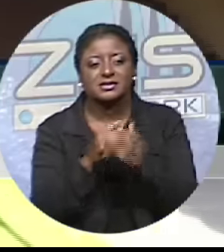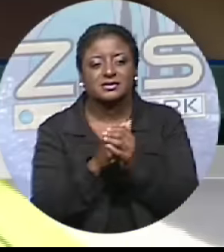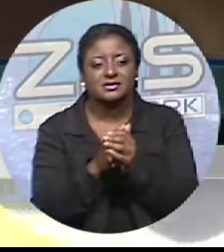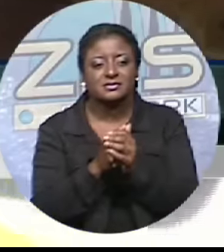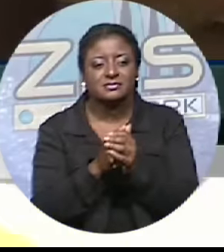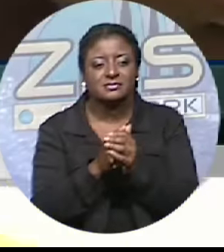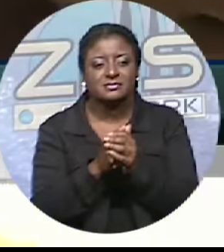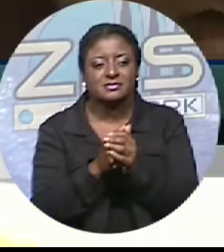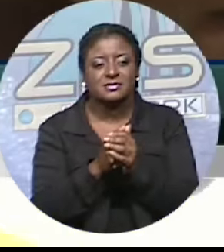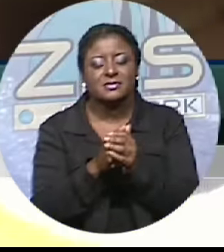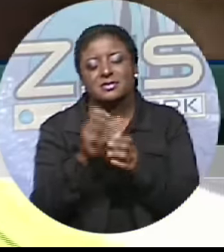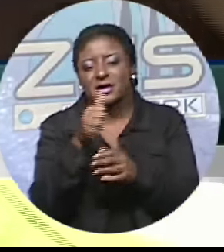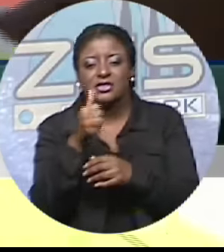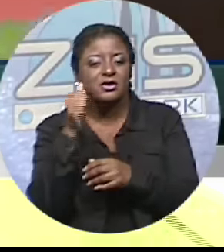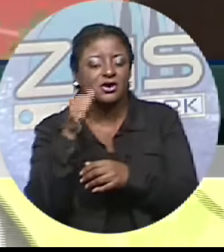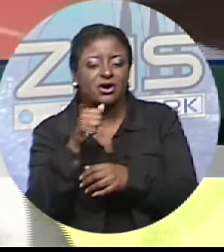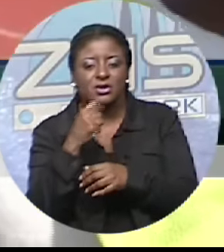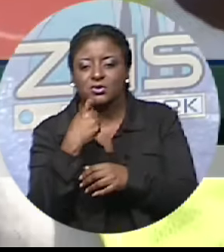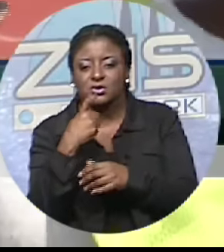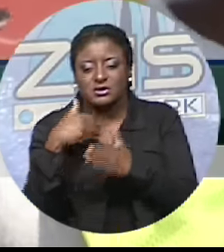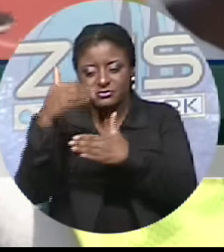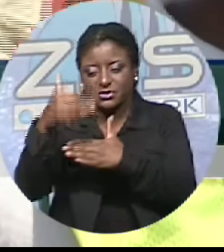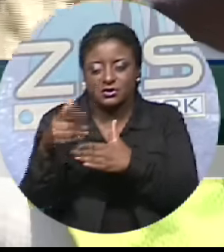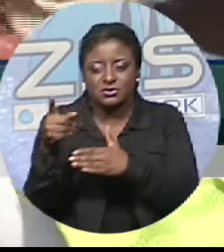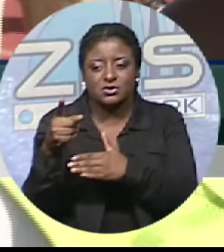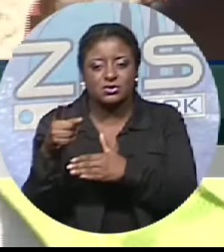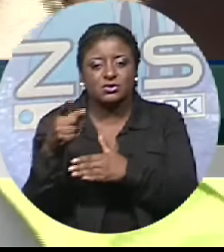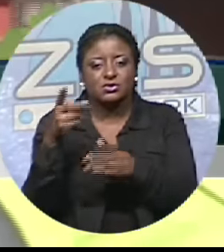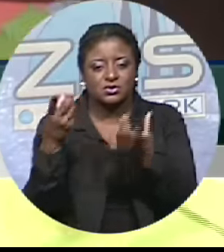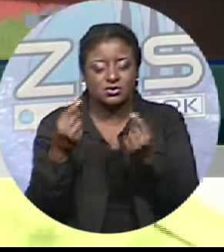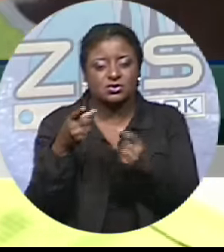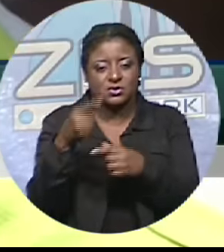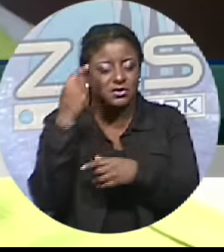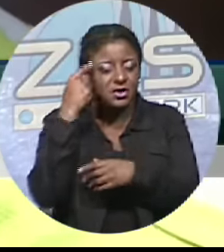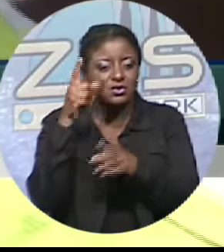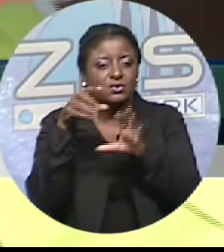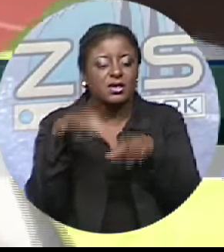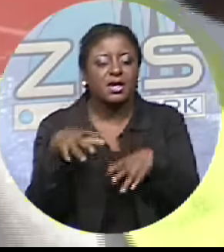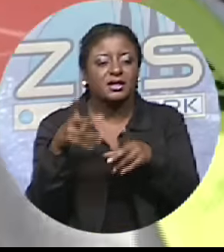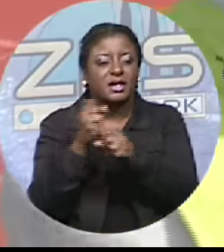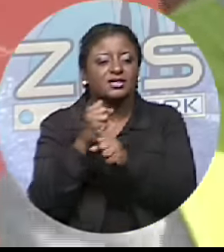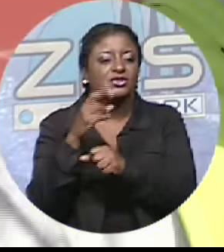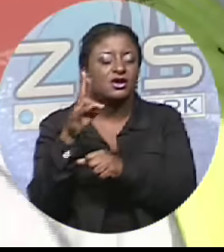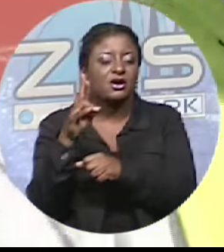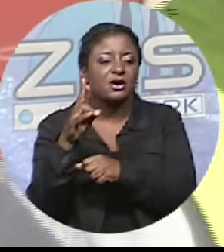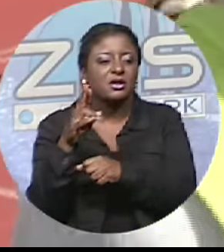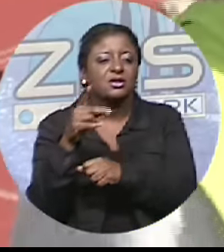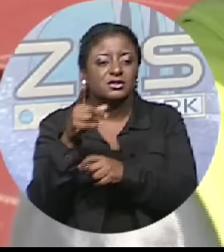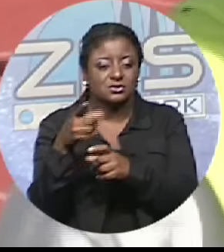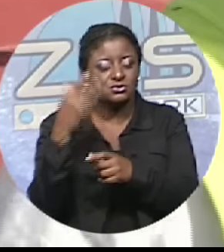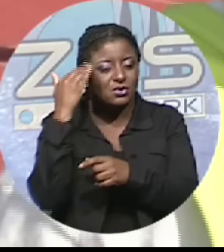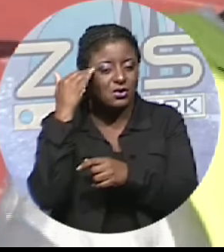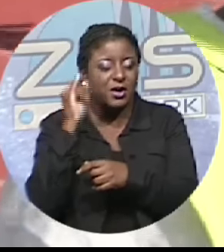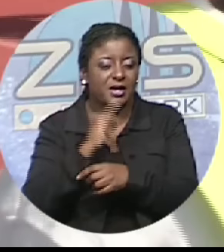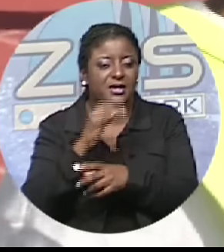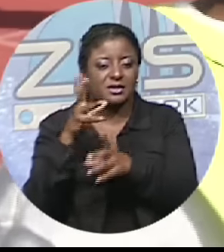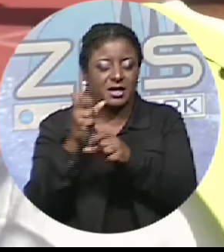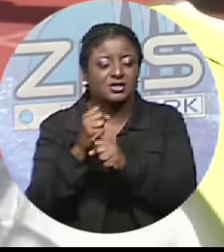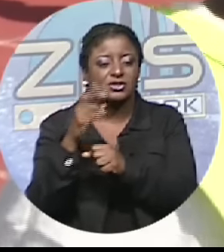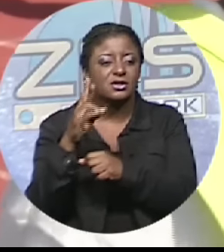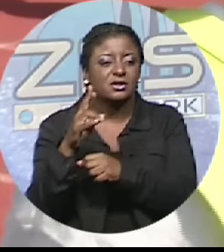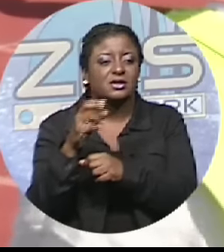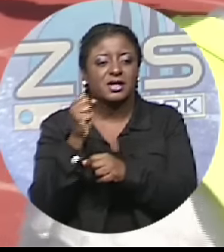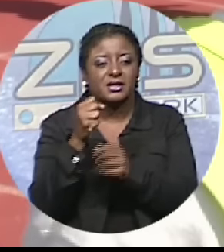Girl had the lead on you. Did you think you could catch her? So you know you could catch her. You was training